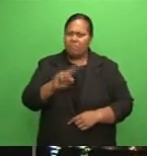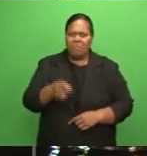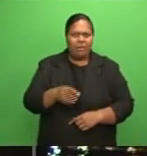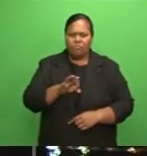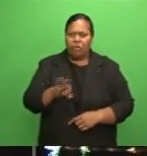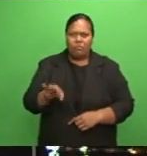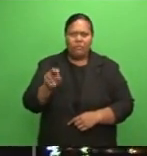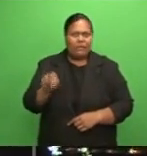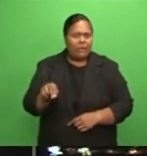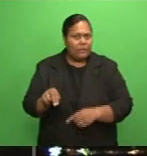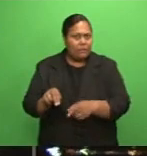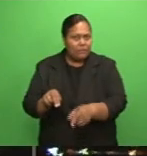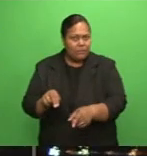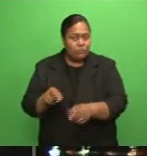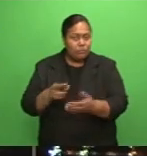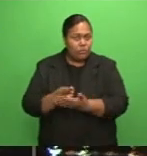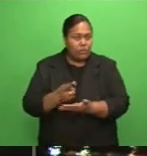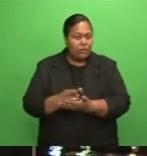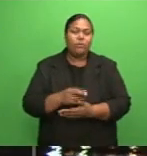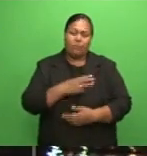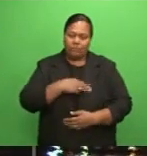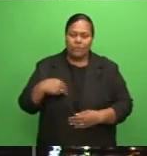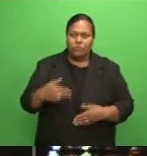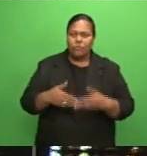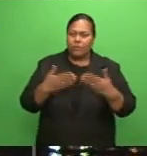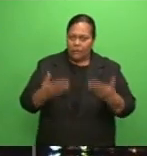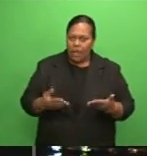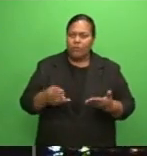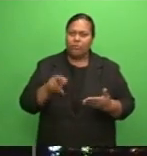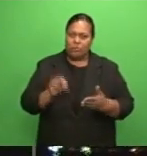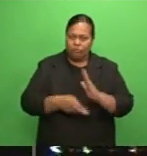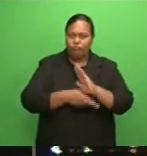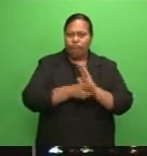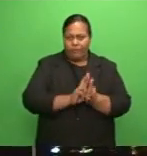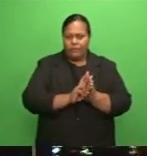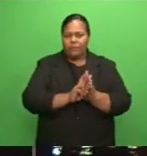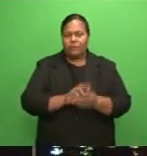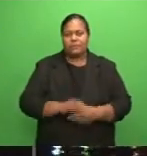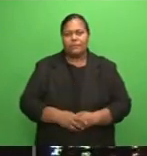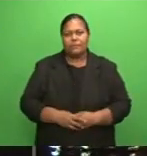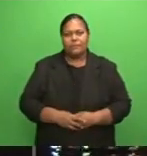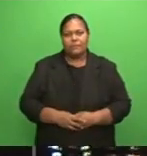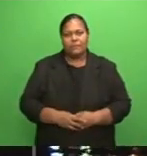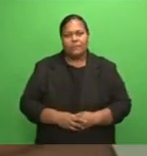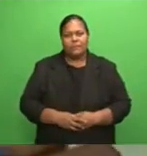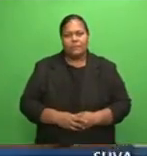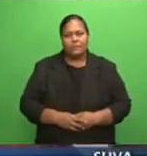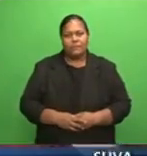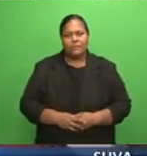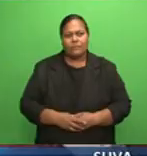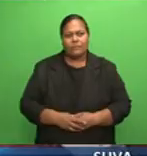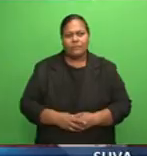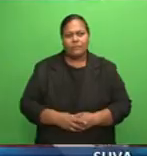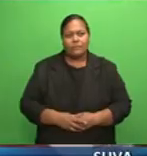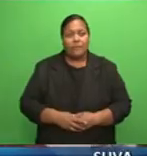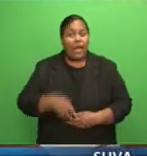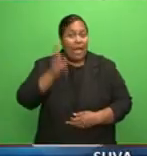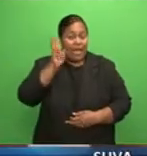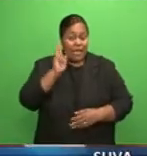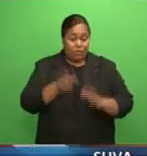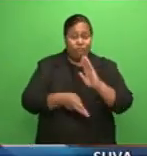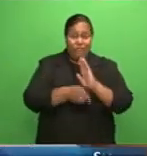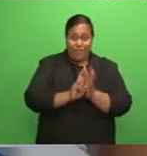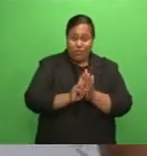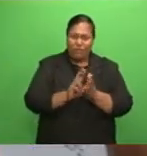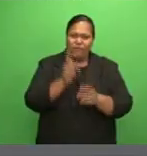programs. The ministry has taken steps to rectify this. Vinina Rakautonga with this report. The recertification process will now